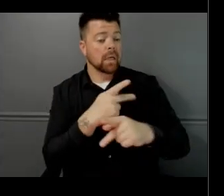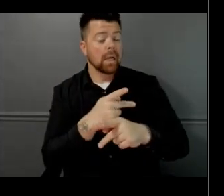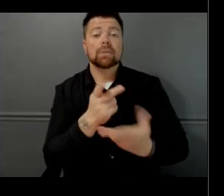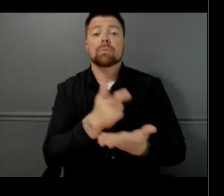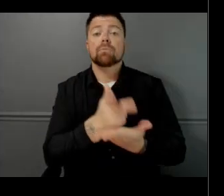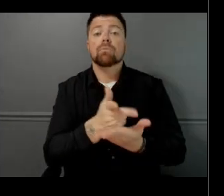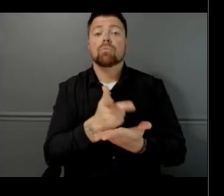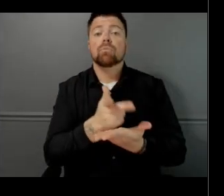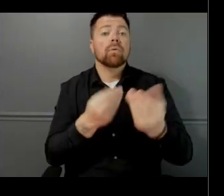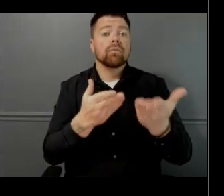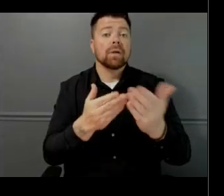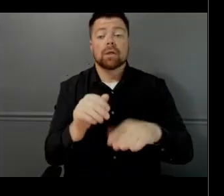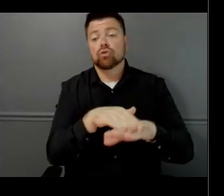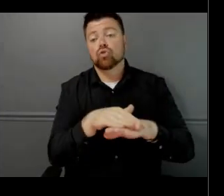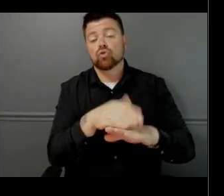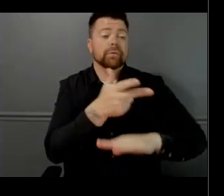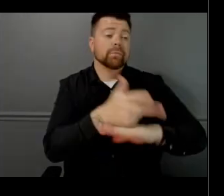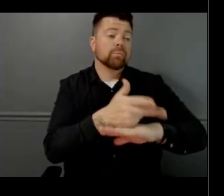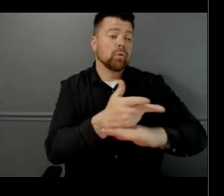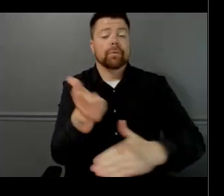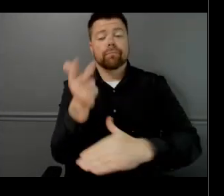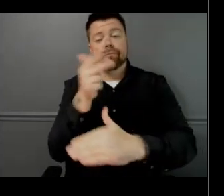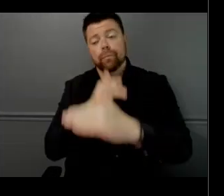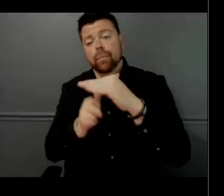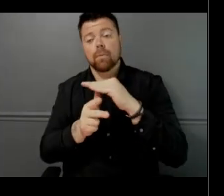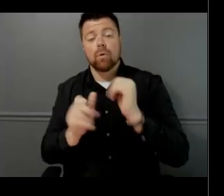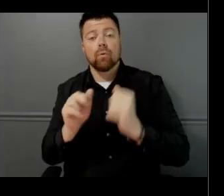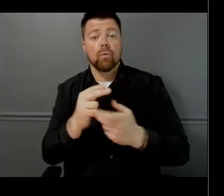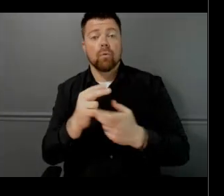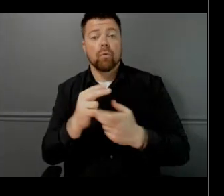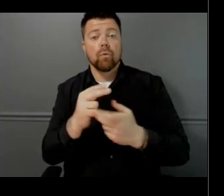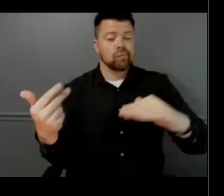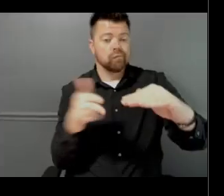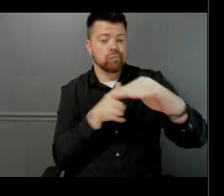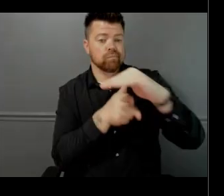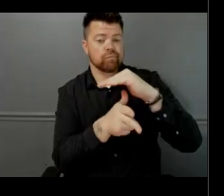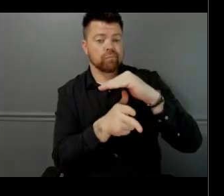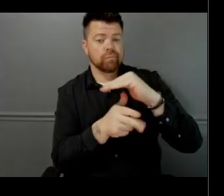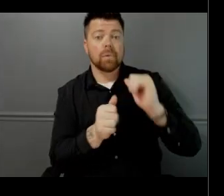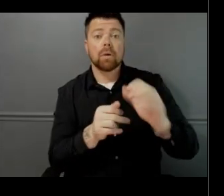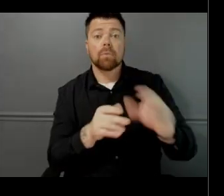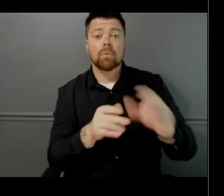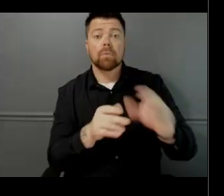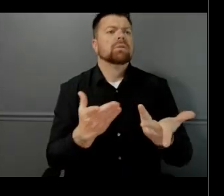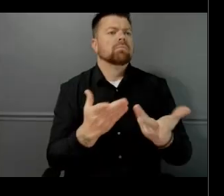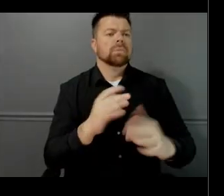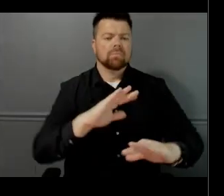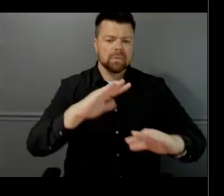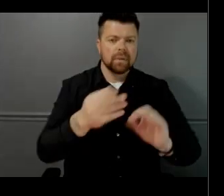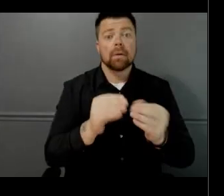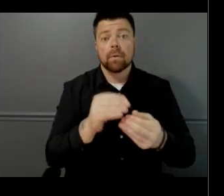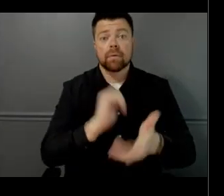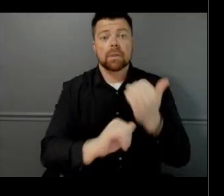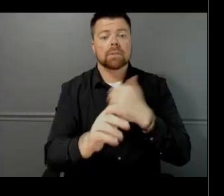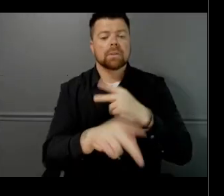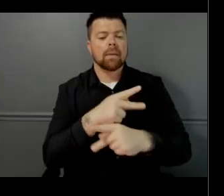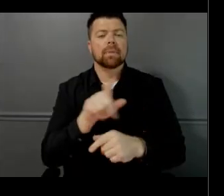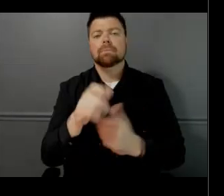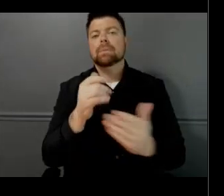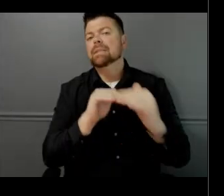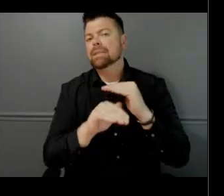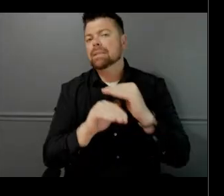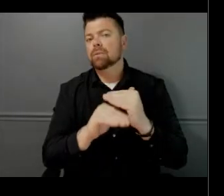as surface parking, garage, or covered parking spaces are provided, a sufficient number of each type must be made accessible.